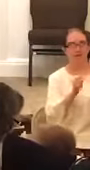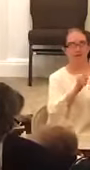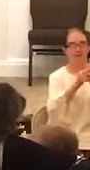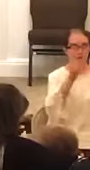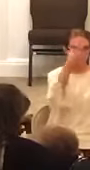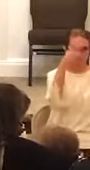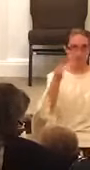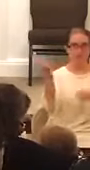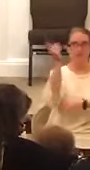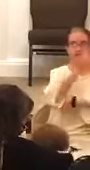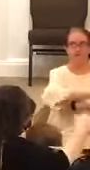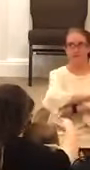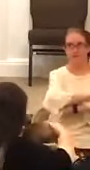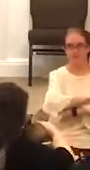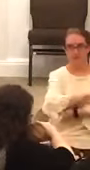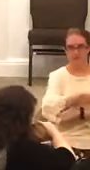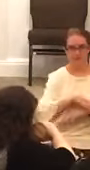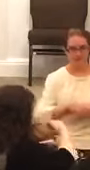obey every day?